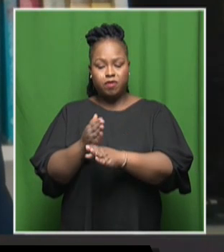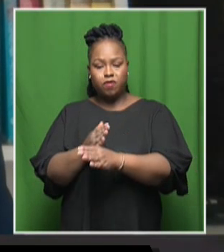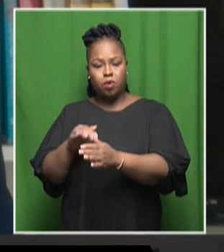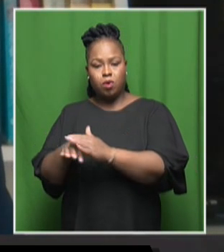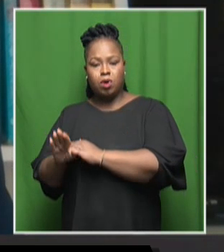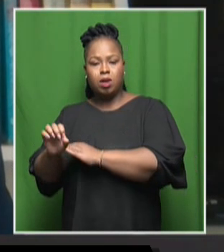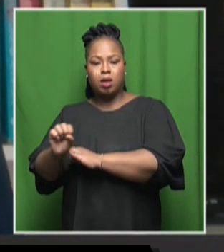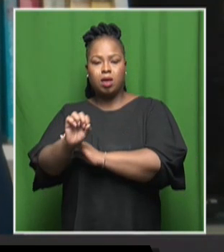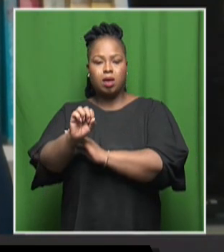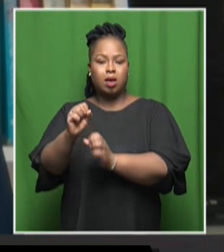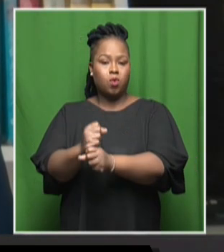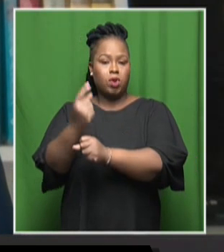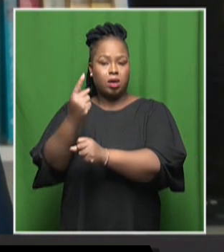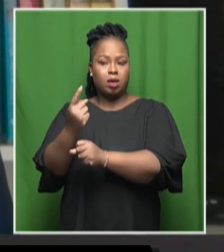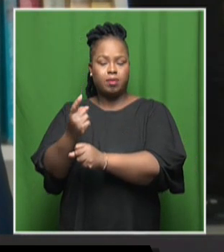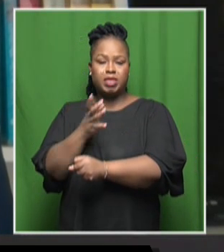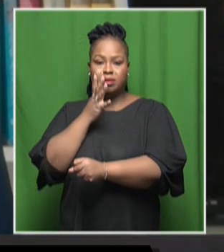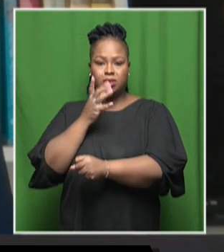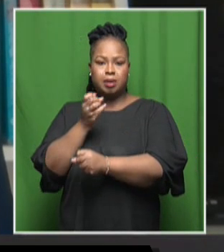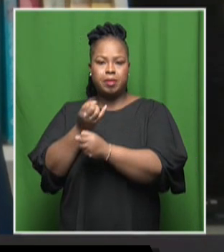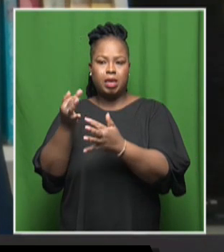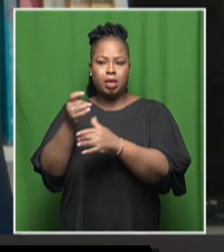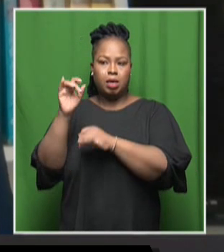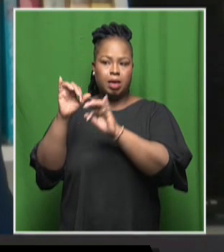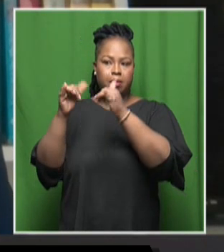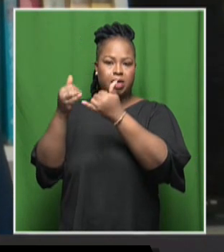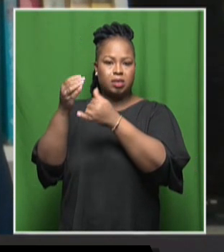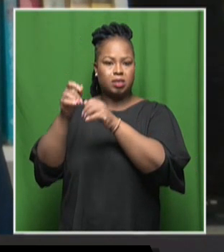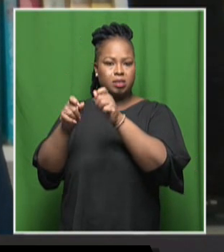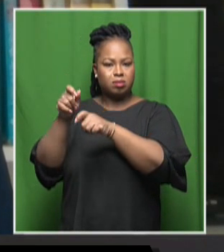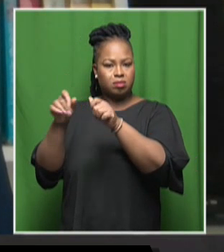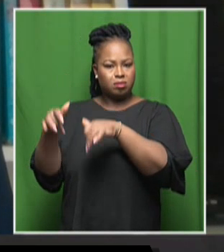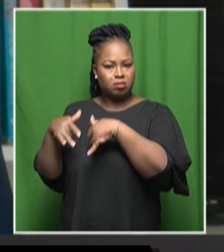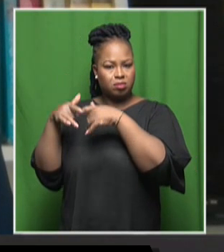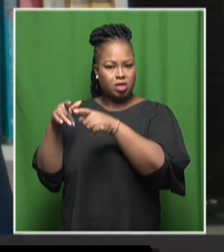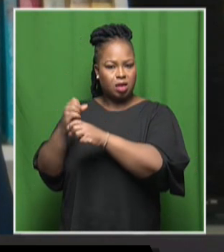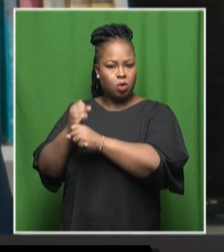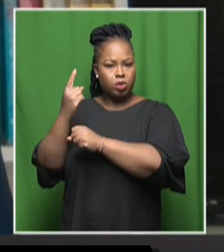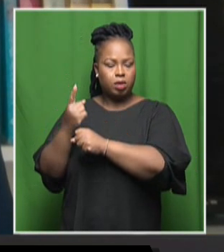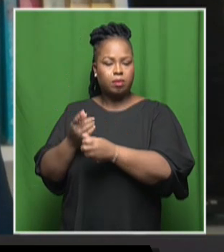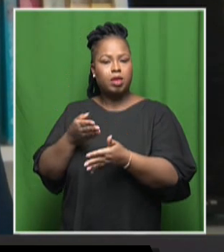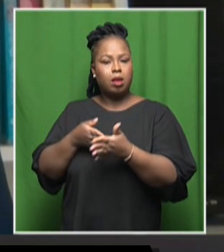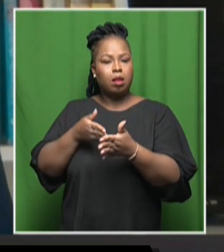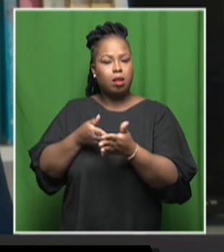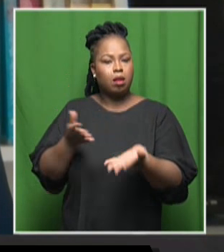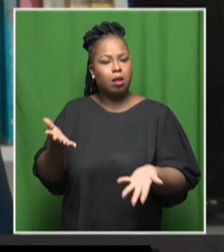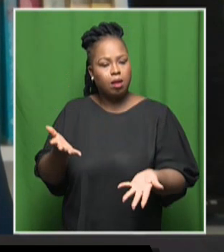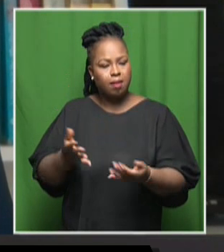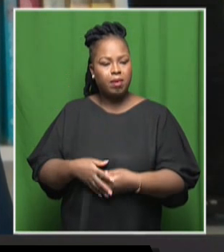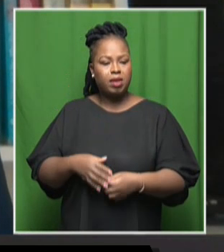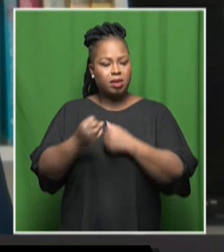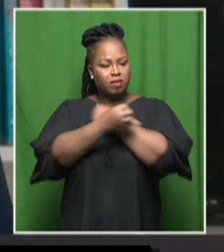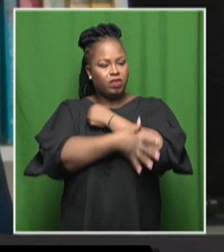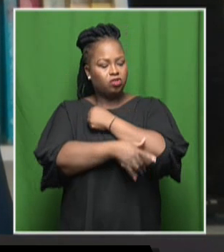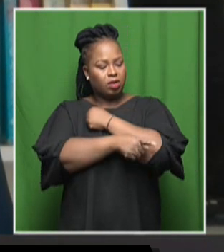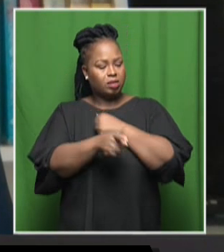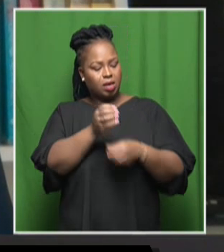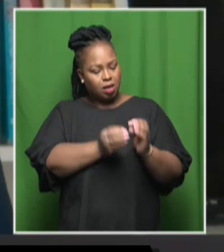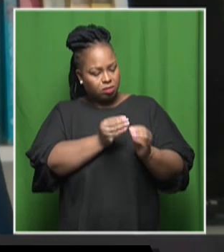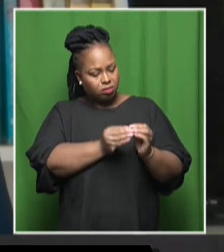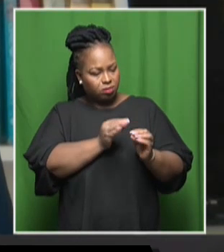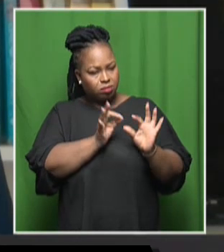where most of the households are and where the big industries are and so forth. So getting the infrastructure right so that we lose less water,